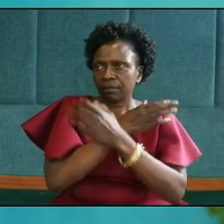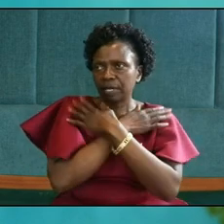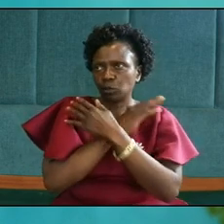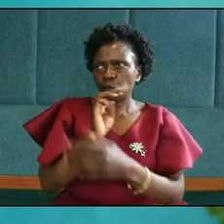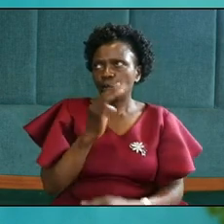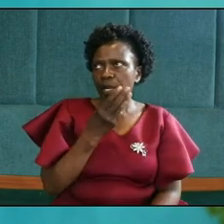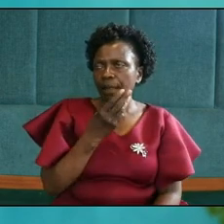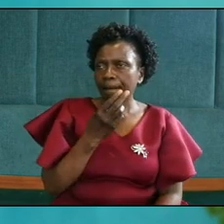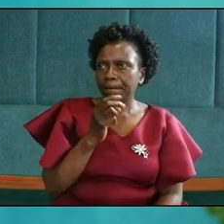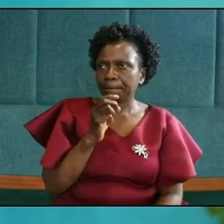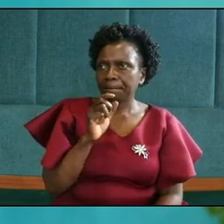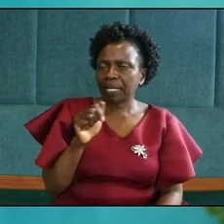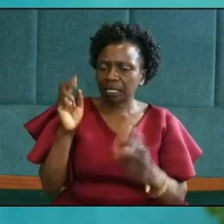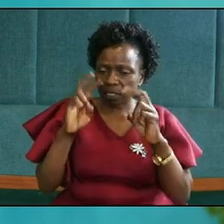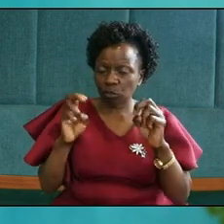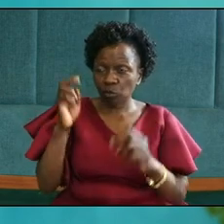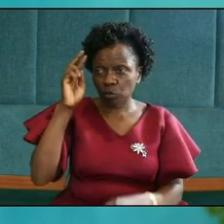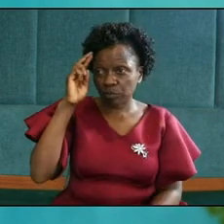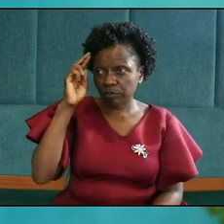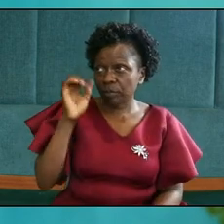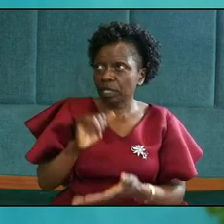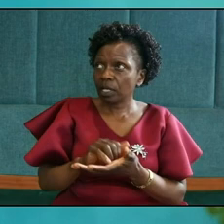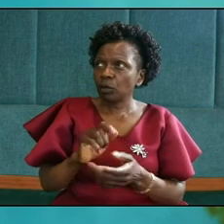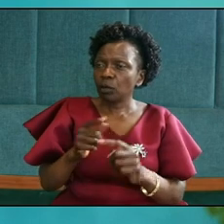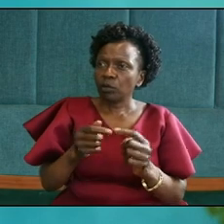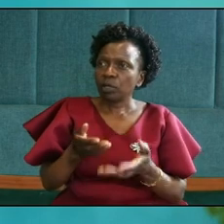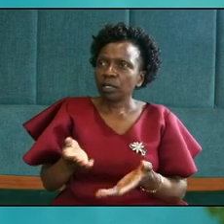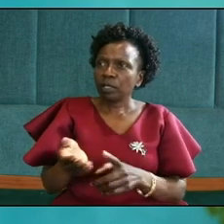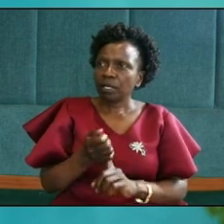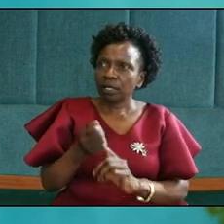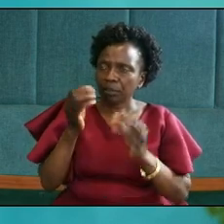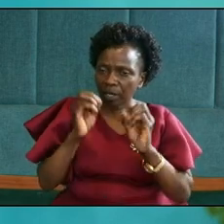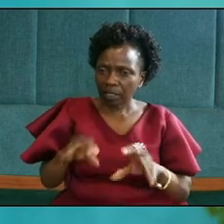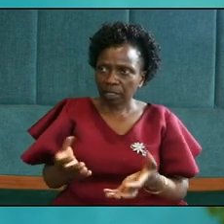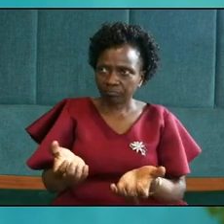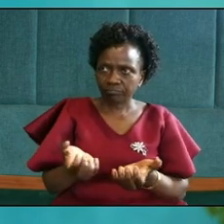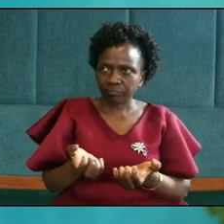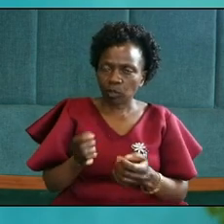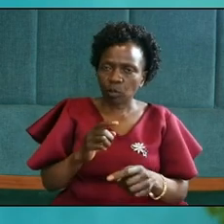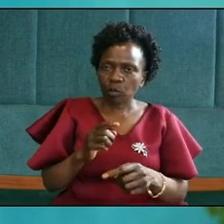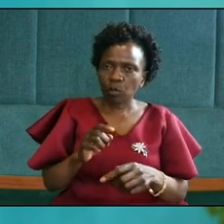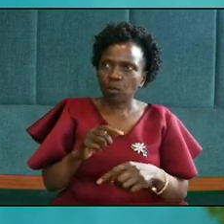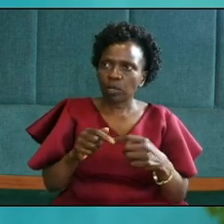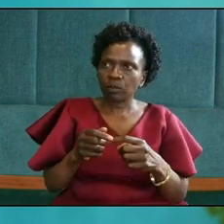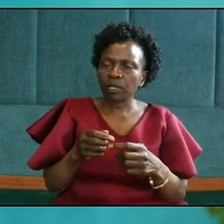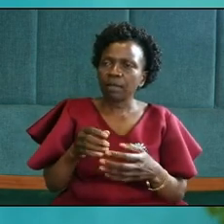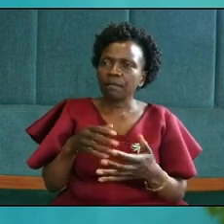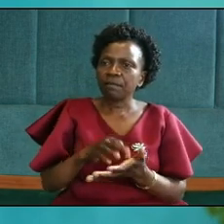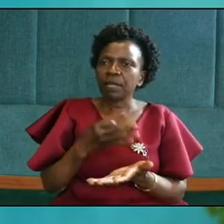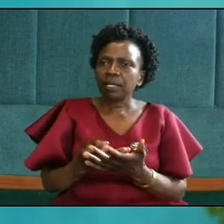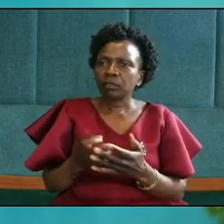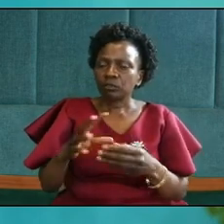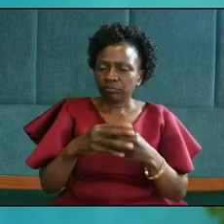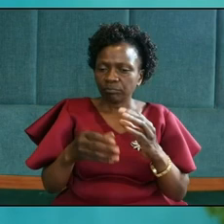we should seek to realize that when we neglect to supply the wants of the needy, when we fail to sympathize with those